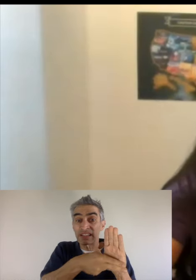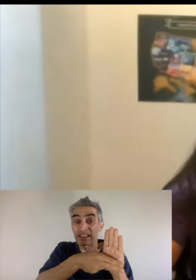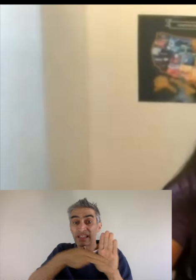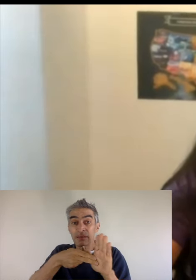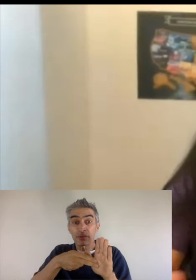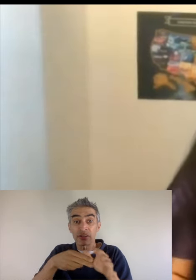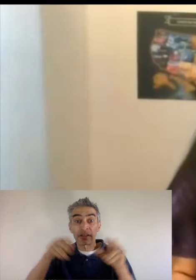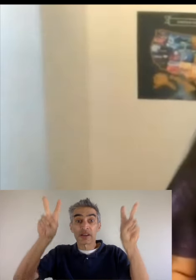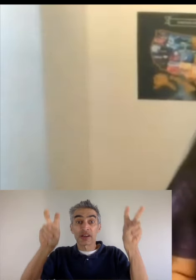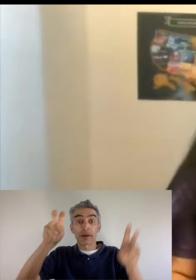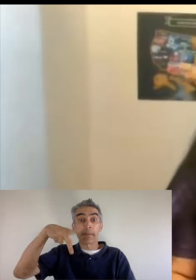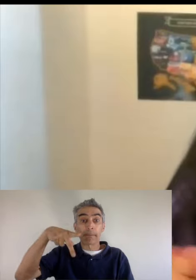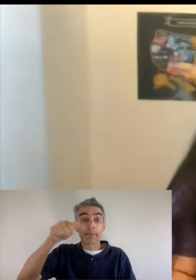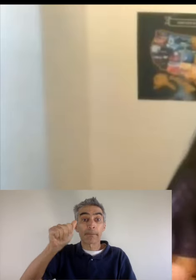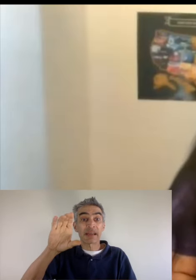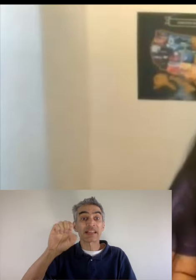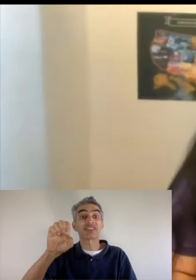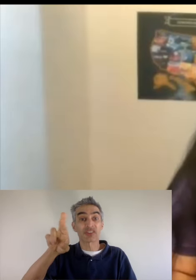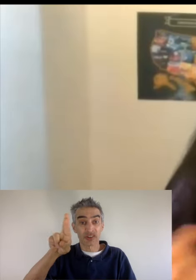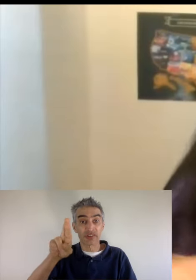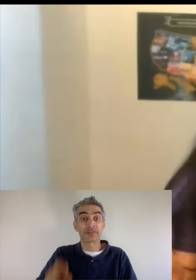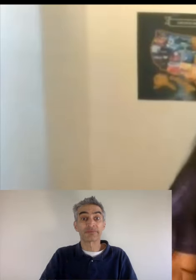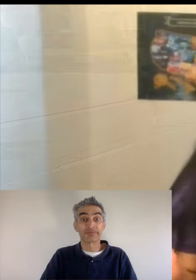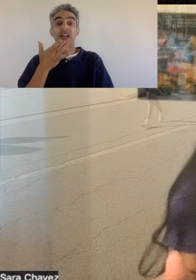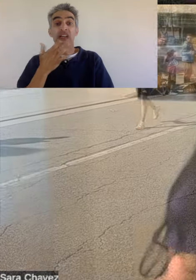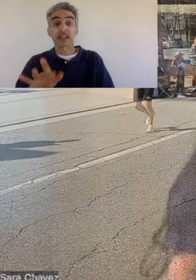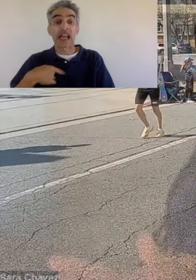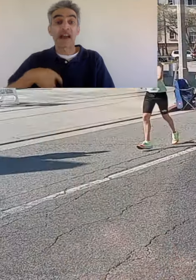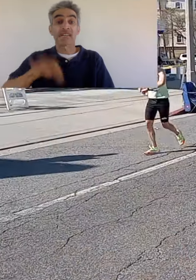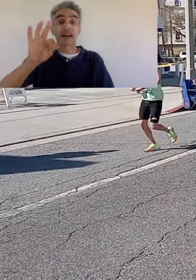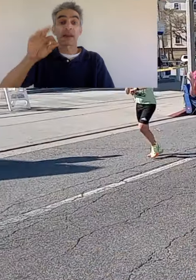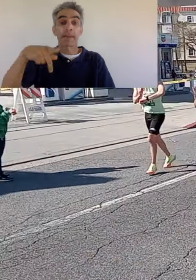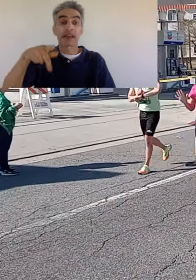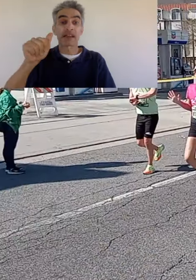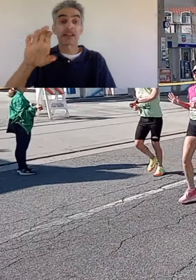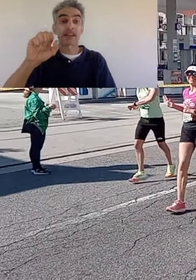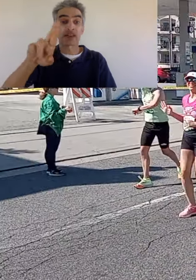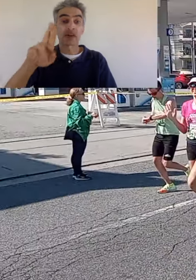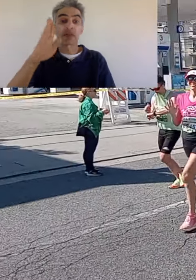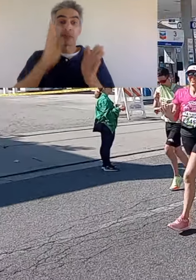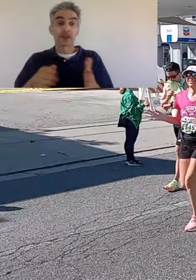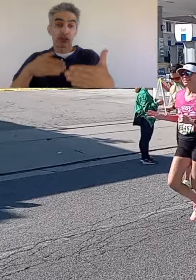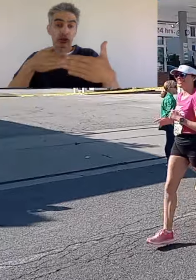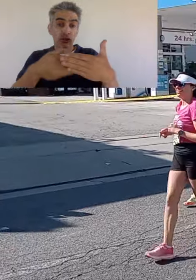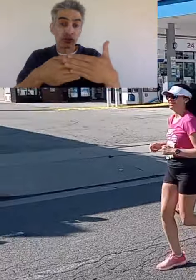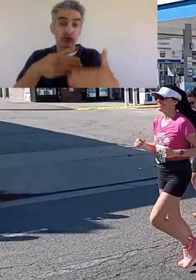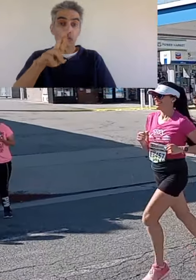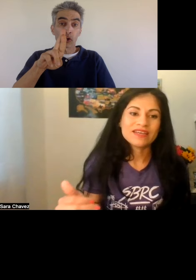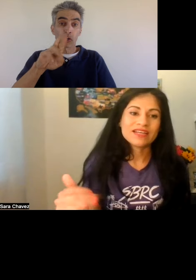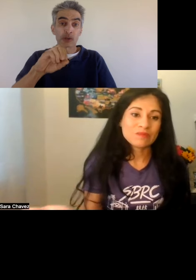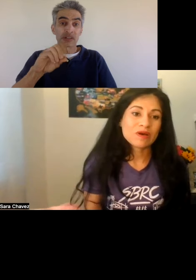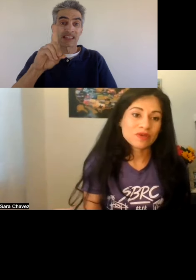fortunately, the 340 pacer did appear like somewhere around Rodeo Drive. So I was able